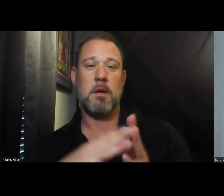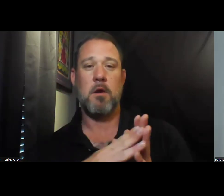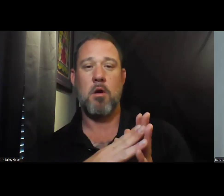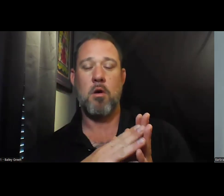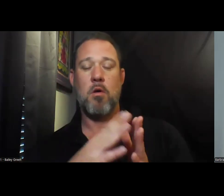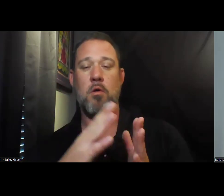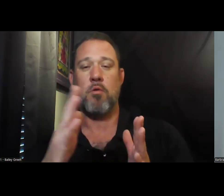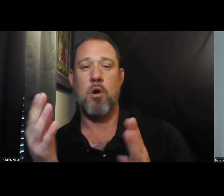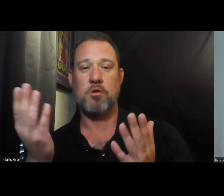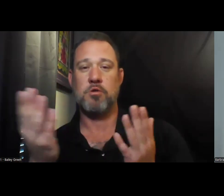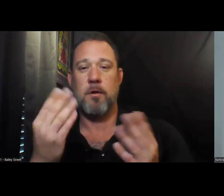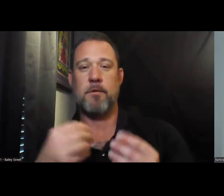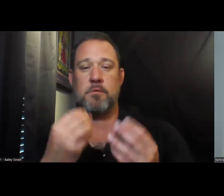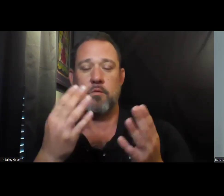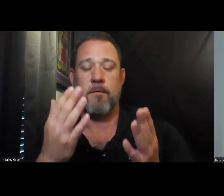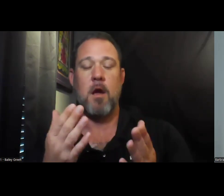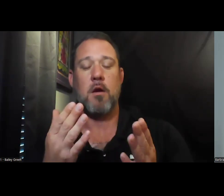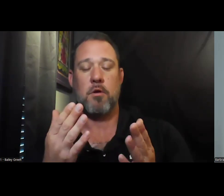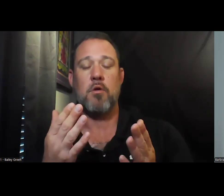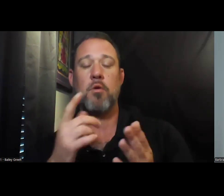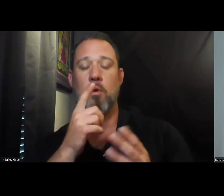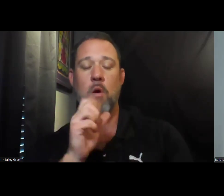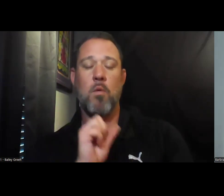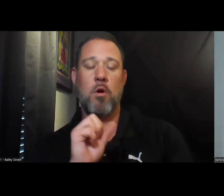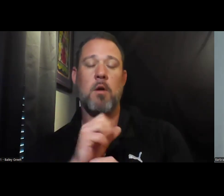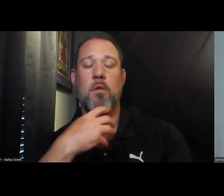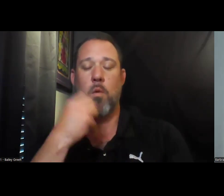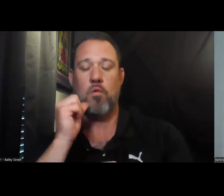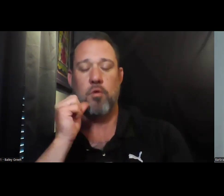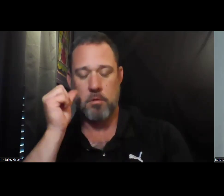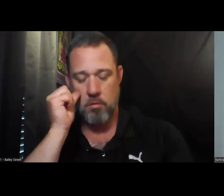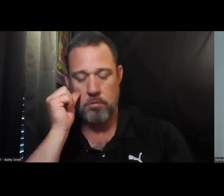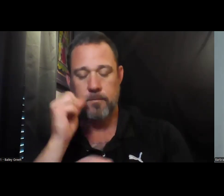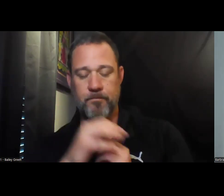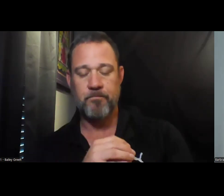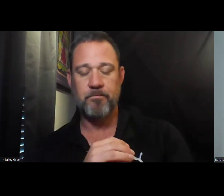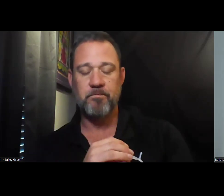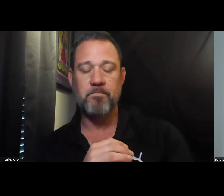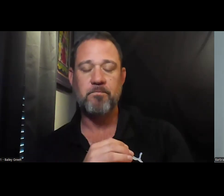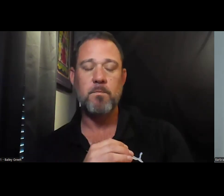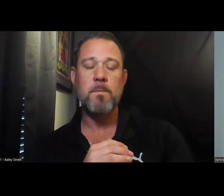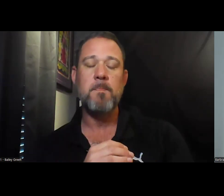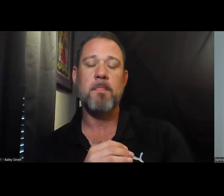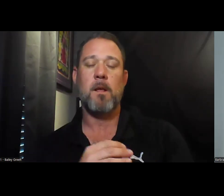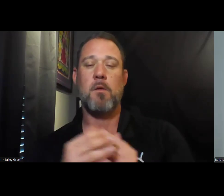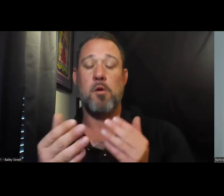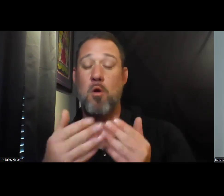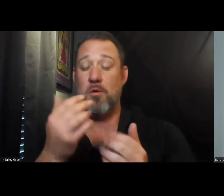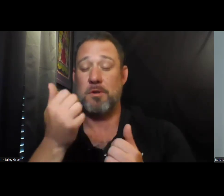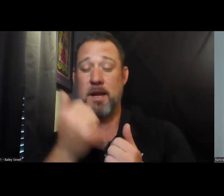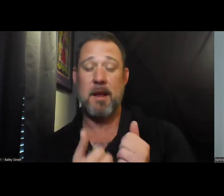across service providers who are working with older adults. Almost every one of